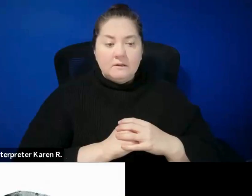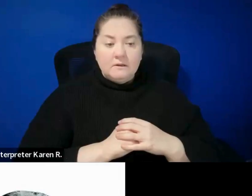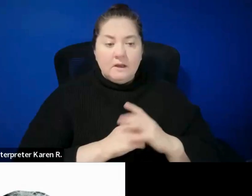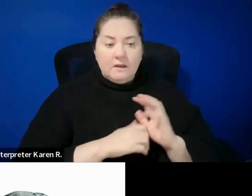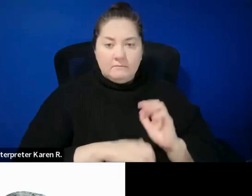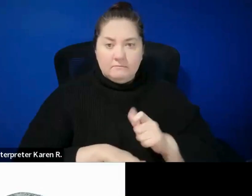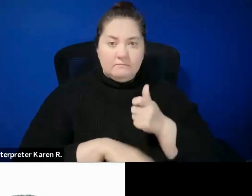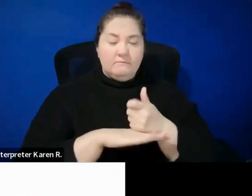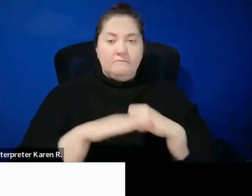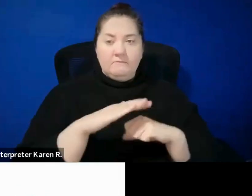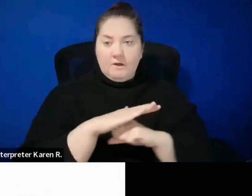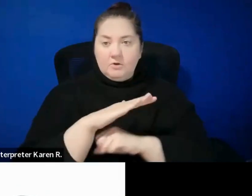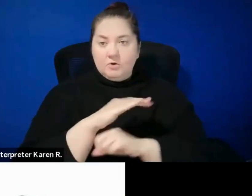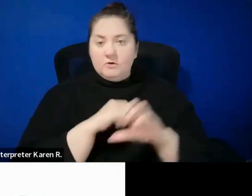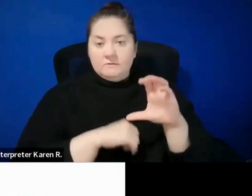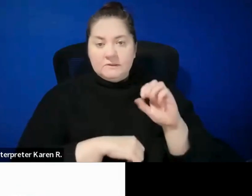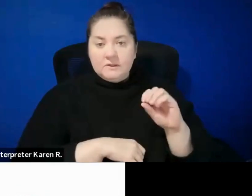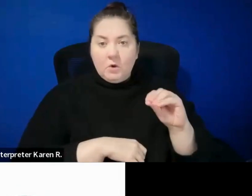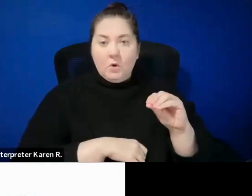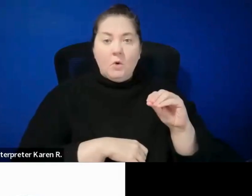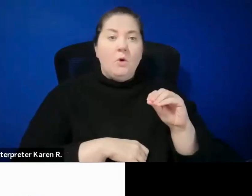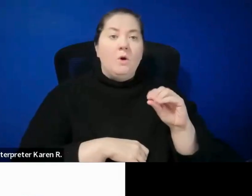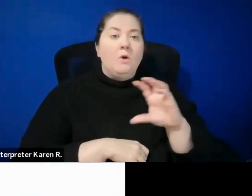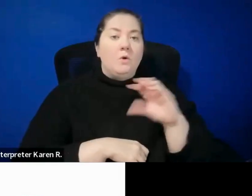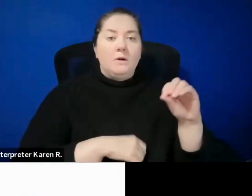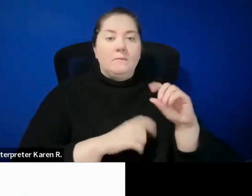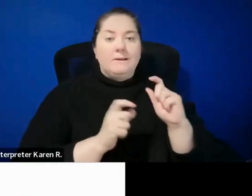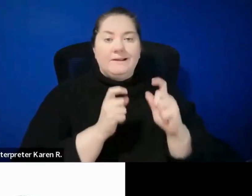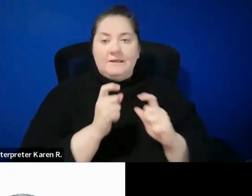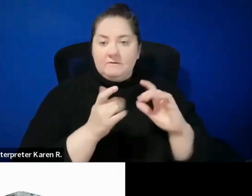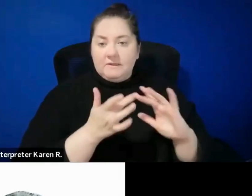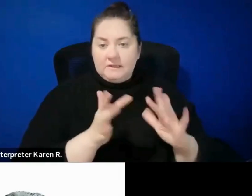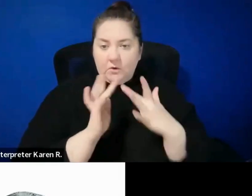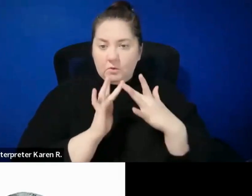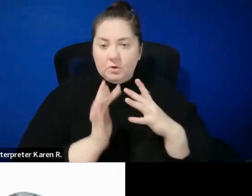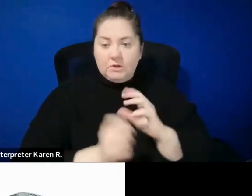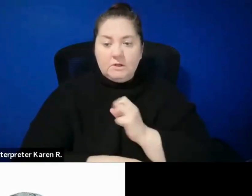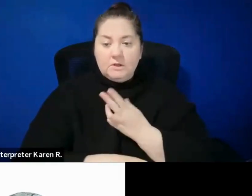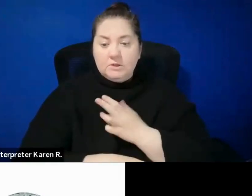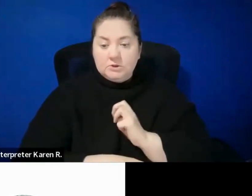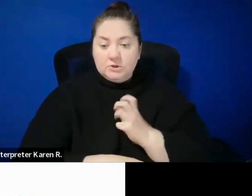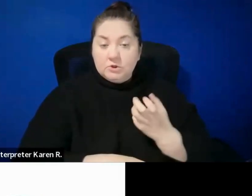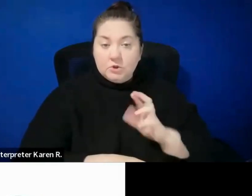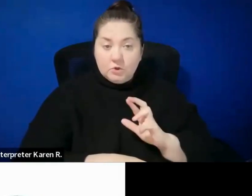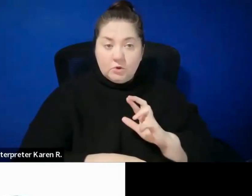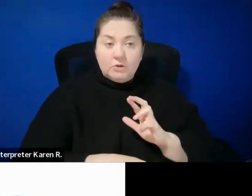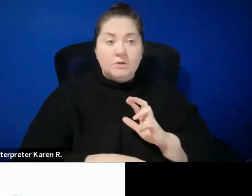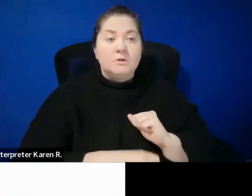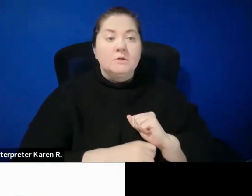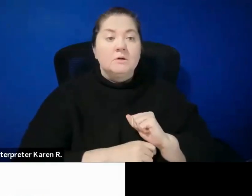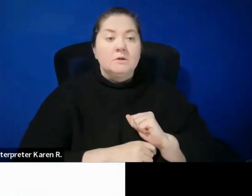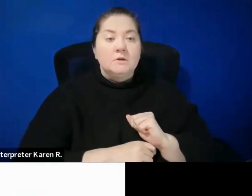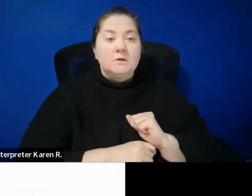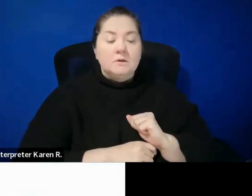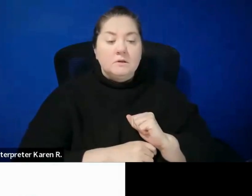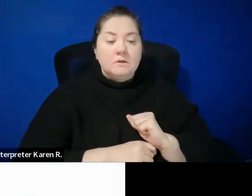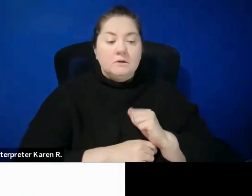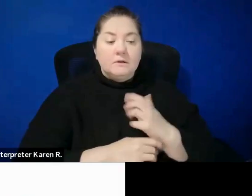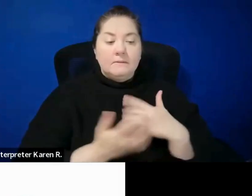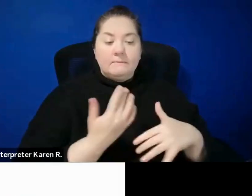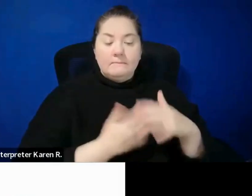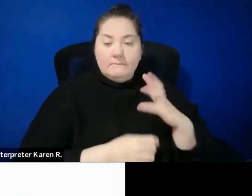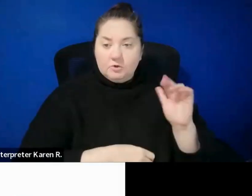founder and CEO of the Corporate Giving Network. I use she, her pronouns. I am a